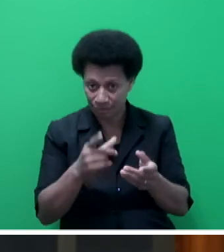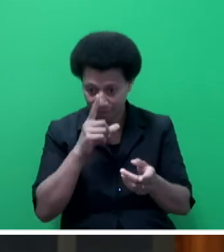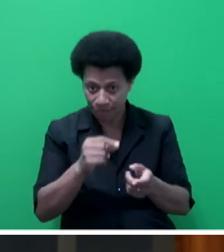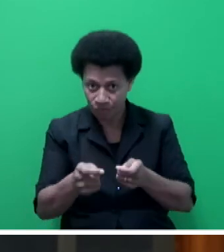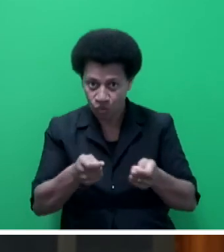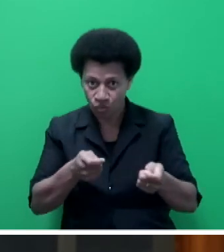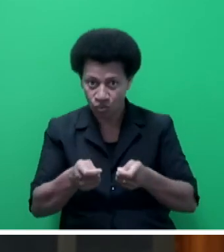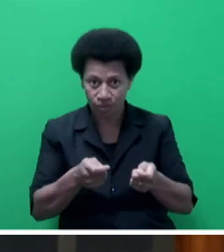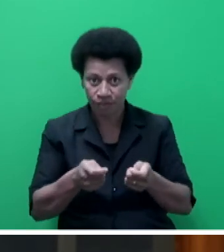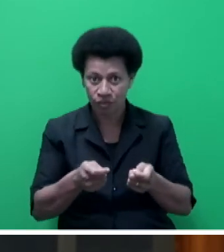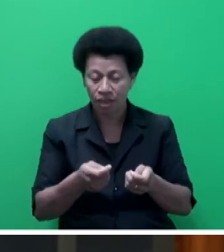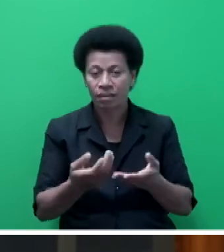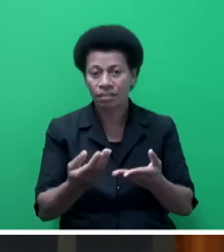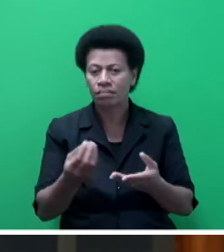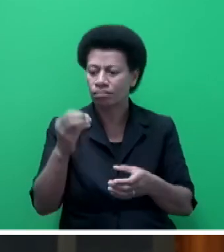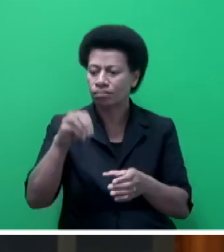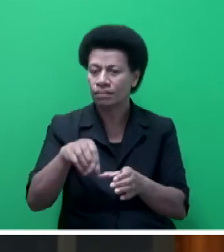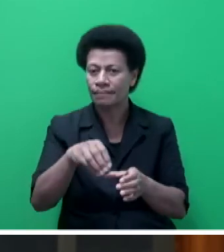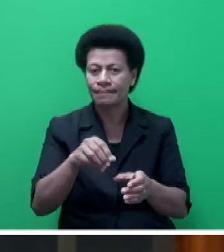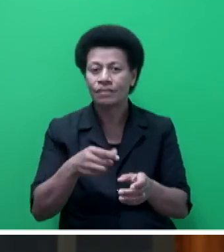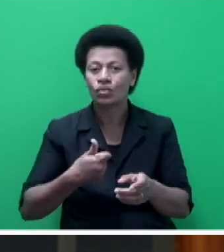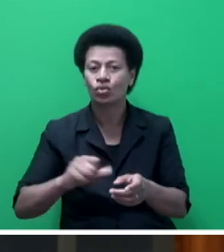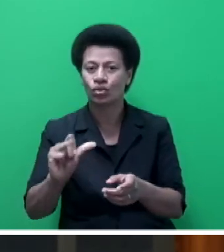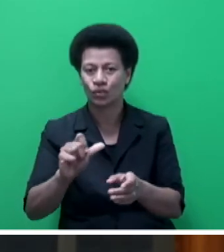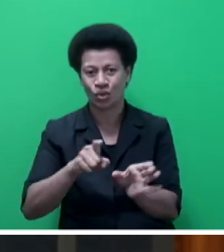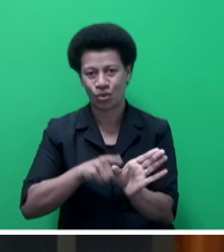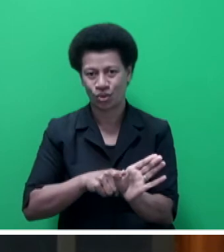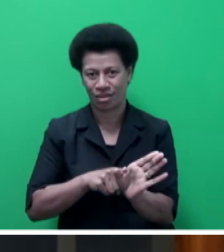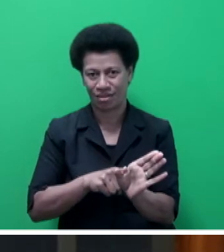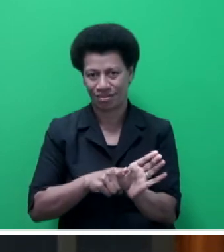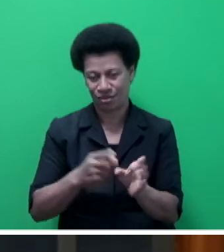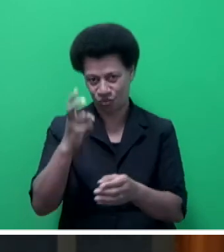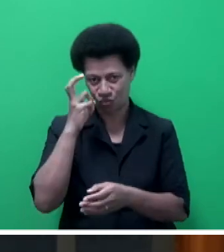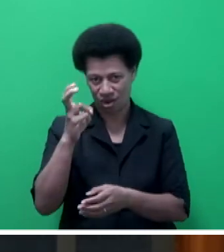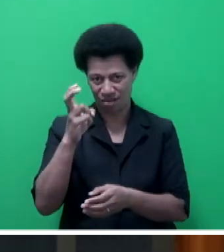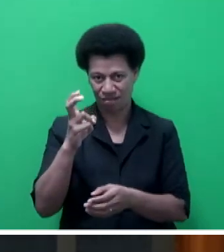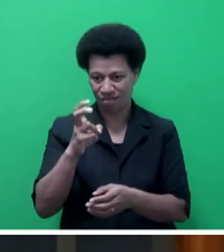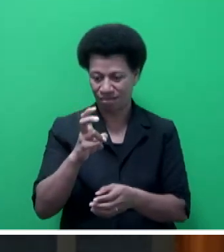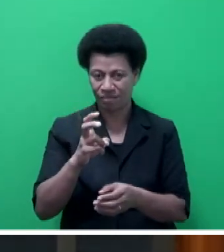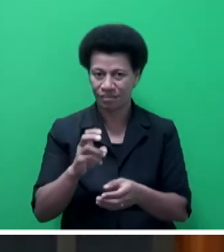all our youth training centers in the new financial year. Mr. Speaker said,